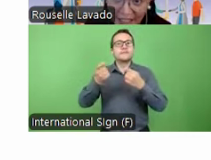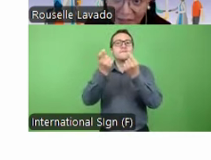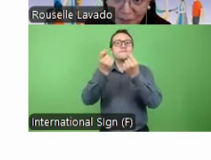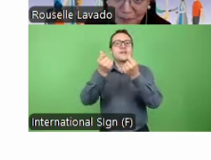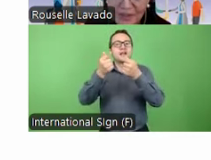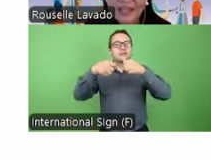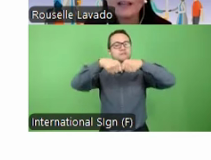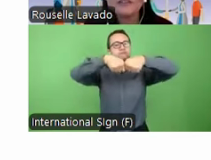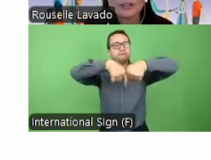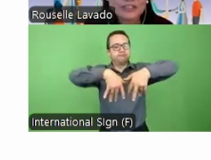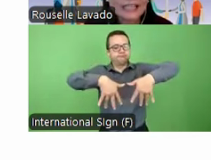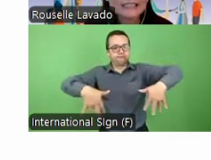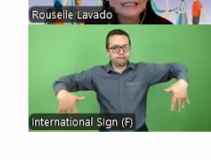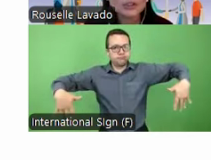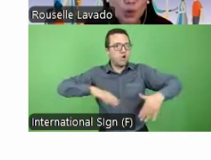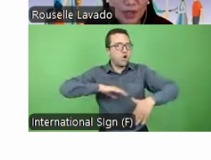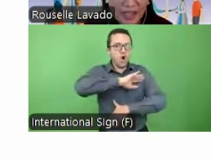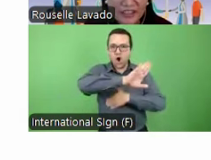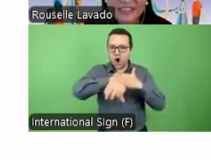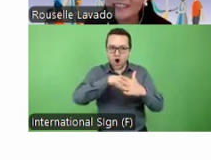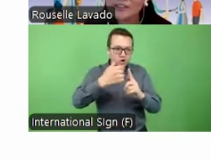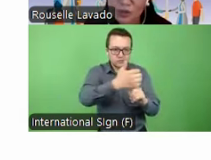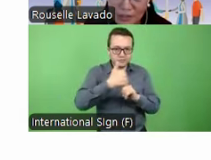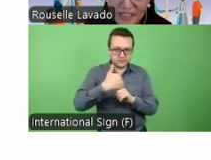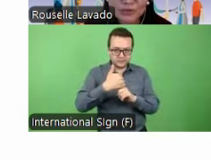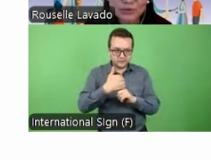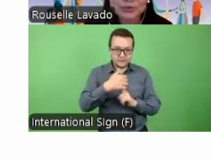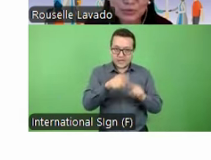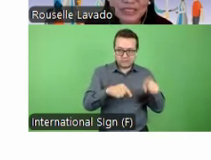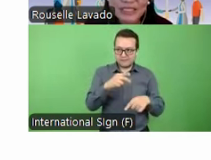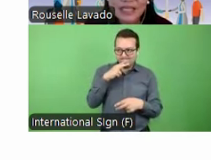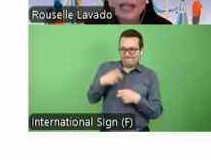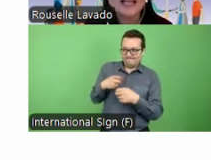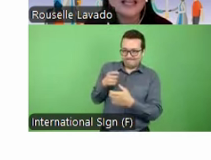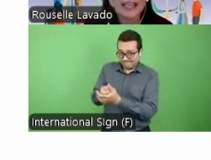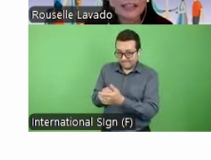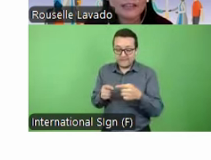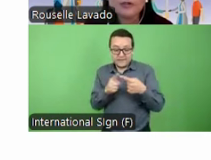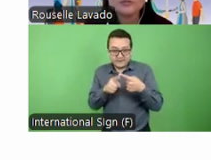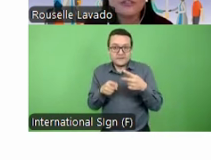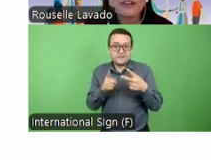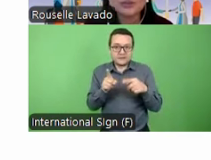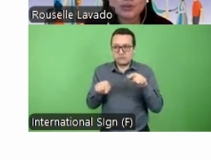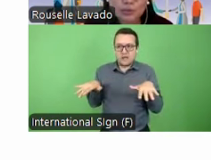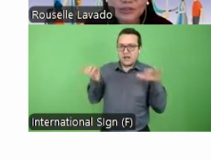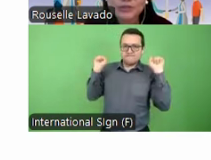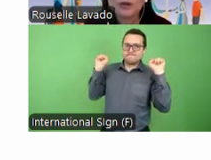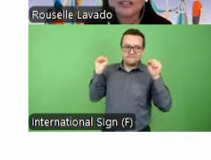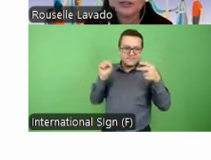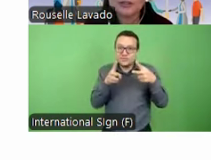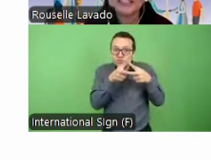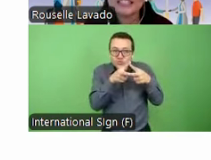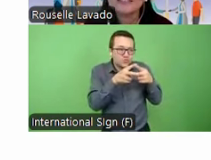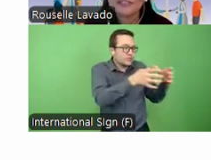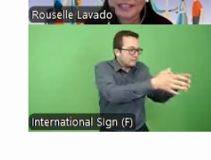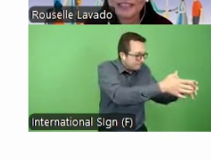foregone care, recognize that no care is not always good news, and provide tools to